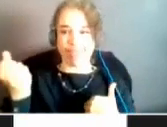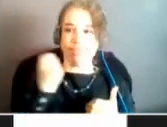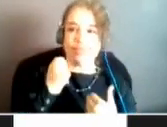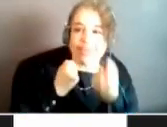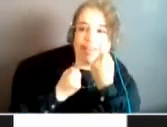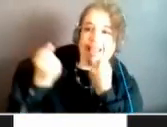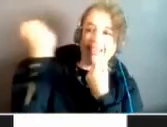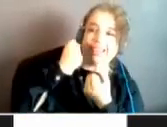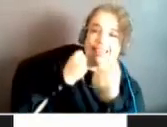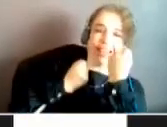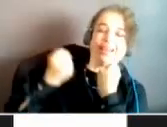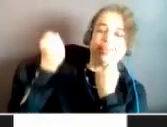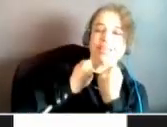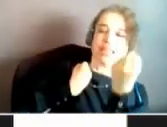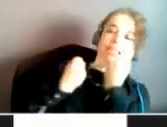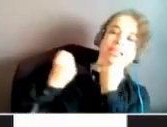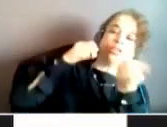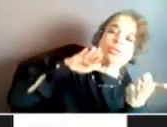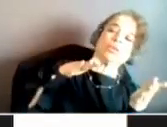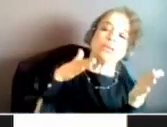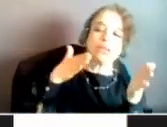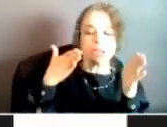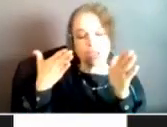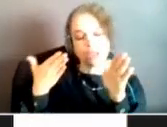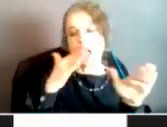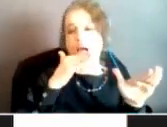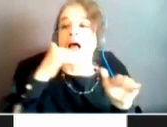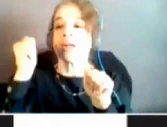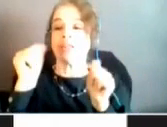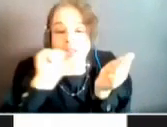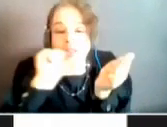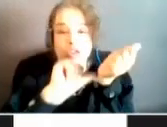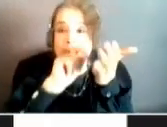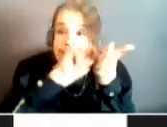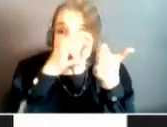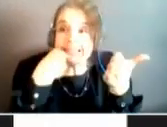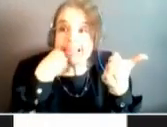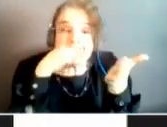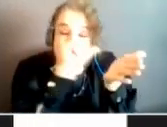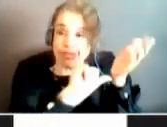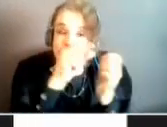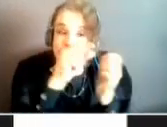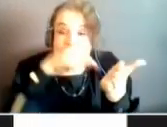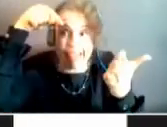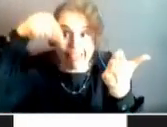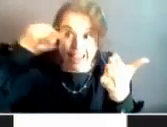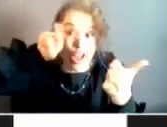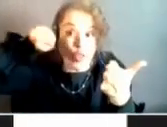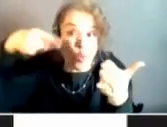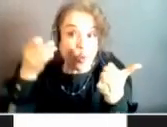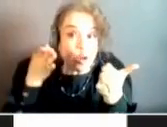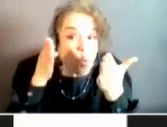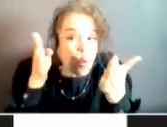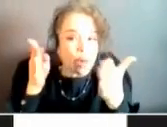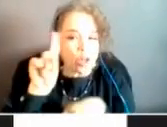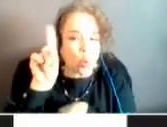to death. And he had left a suicide note that said, "Is this the only way?" kind